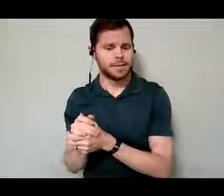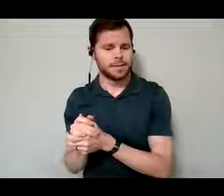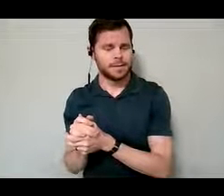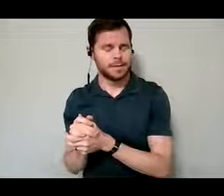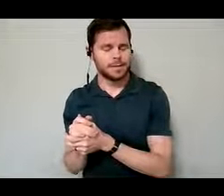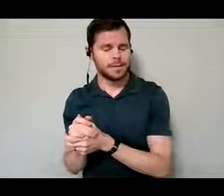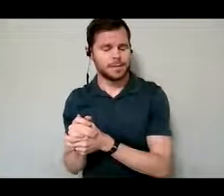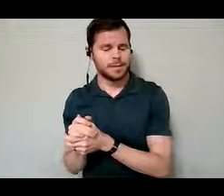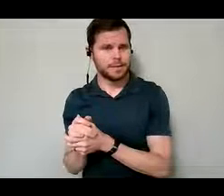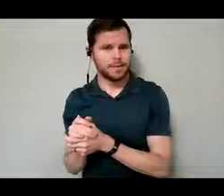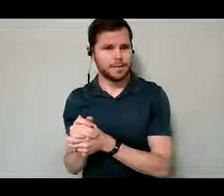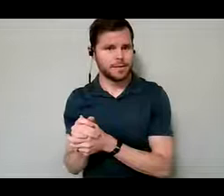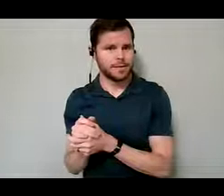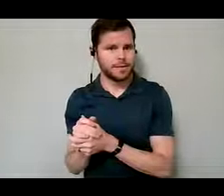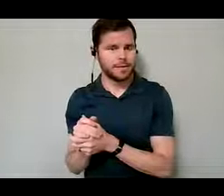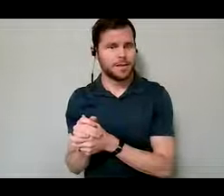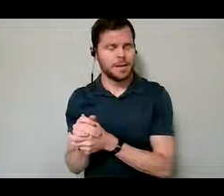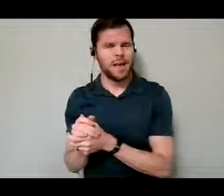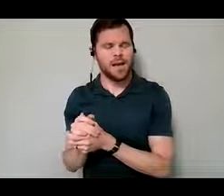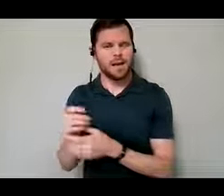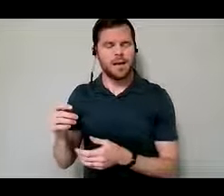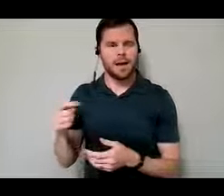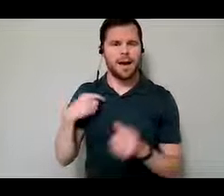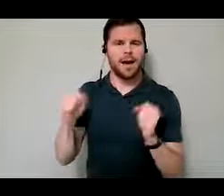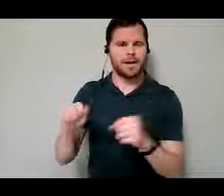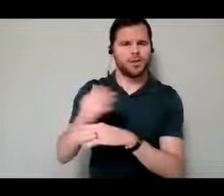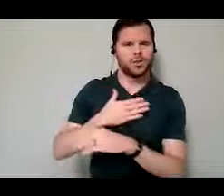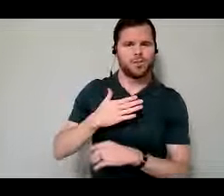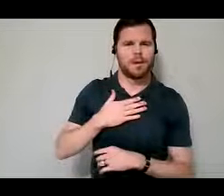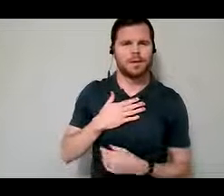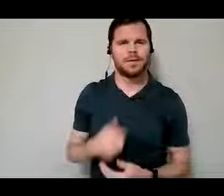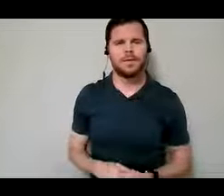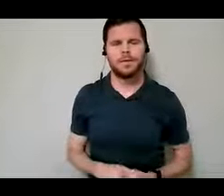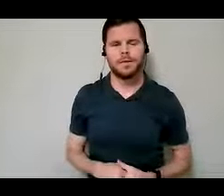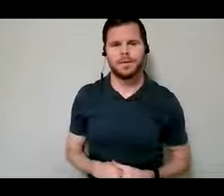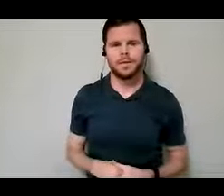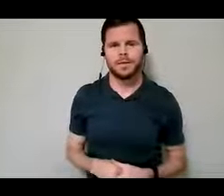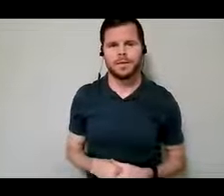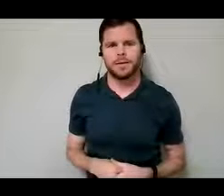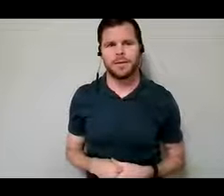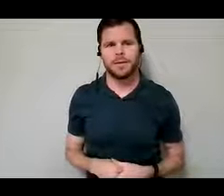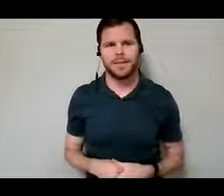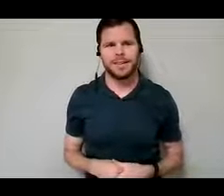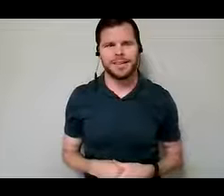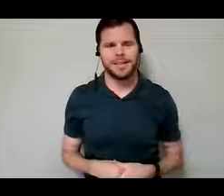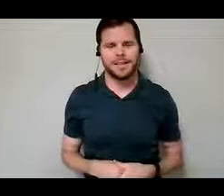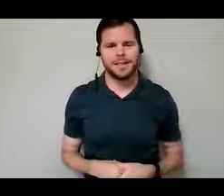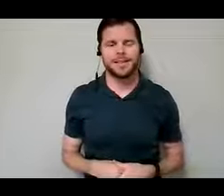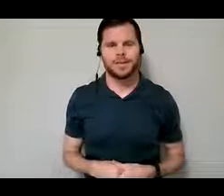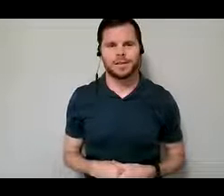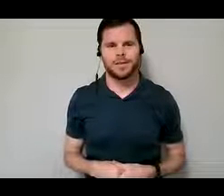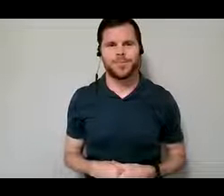comfortable? I can share. Yeah. Okay. Oh, okay. So if, let me just